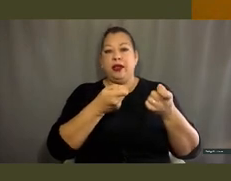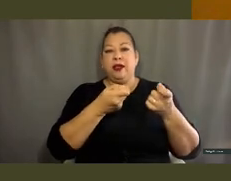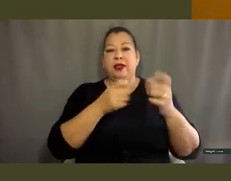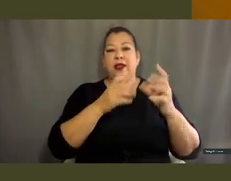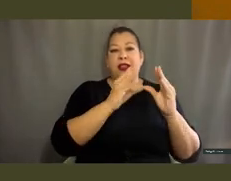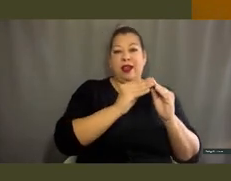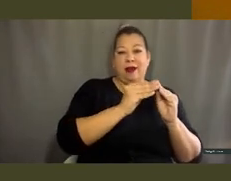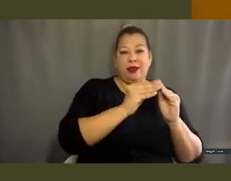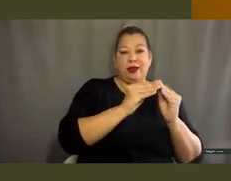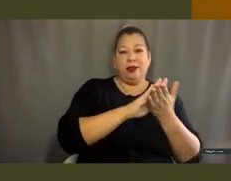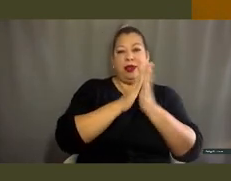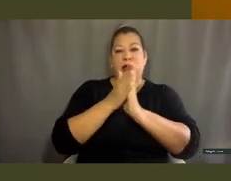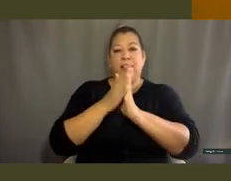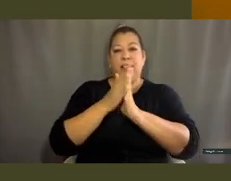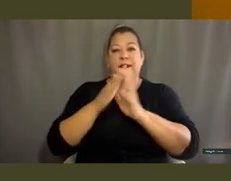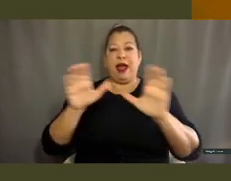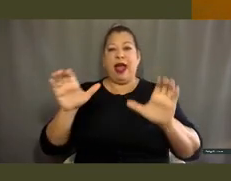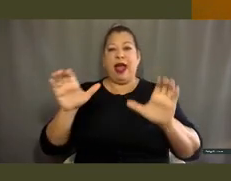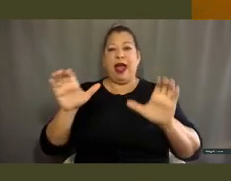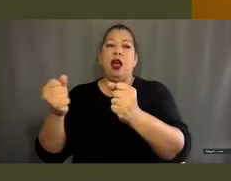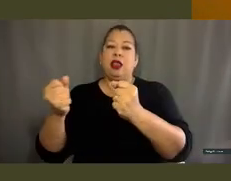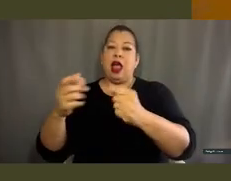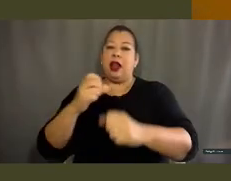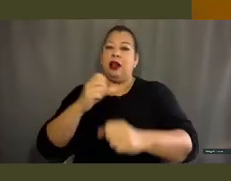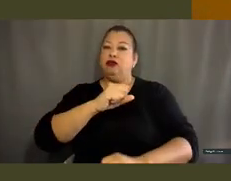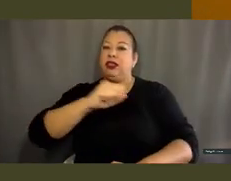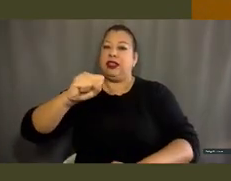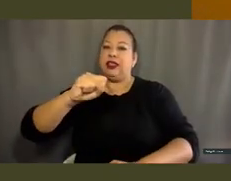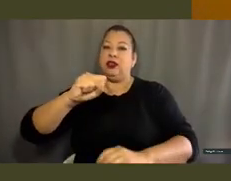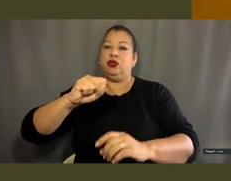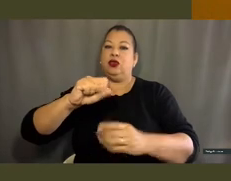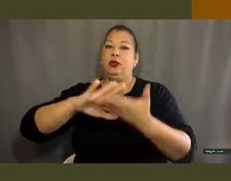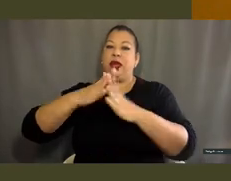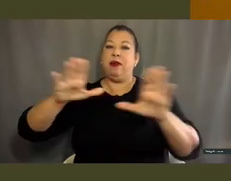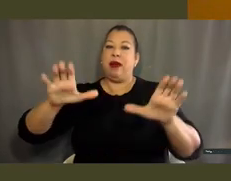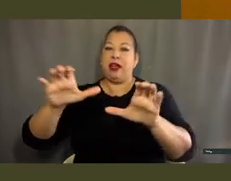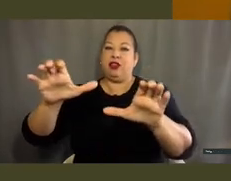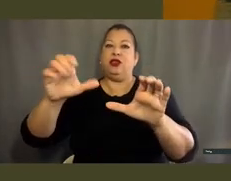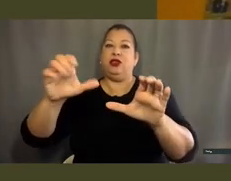bringing it on. So let's see how it develops, but I think it's a good positive first step.